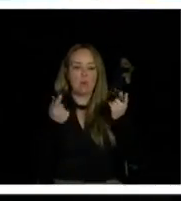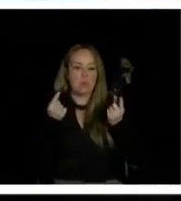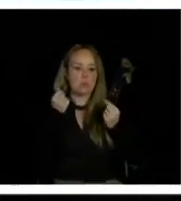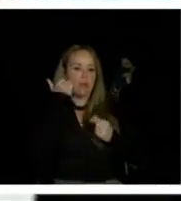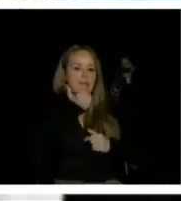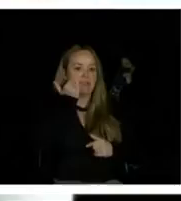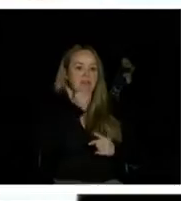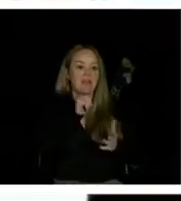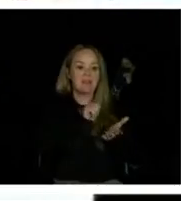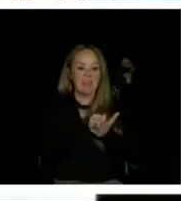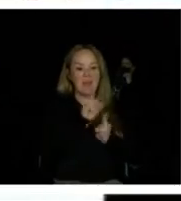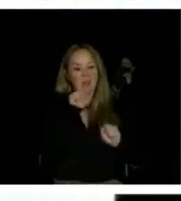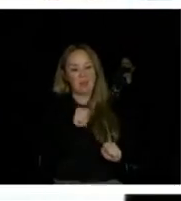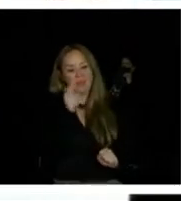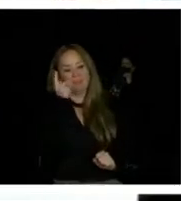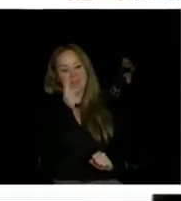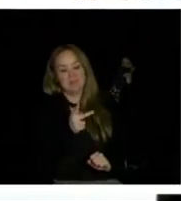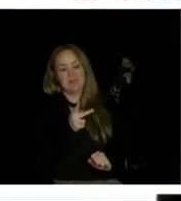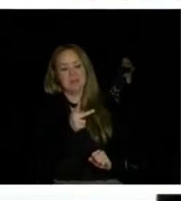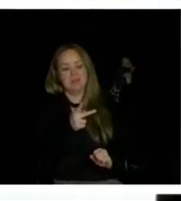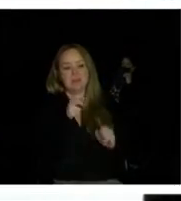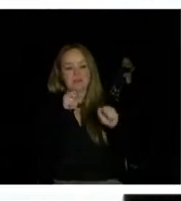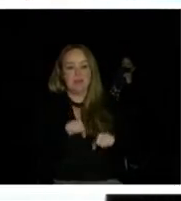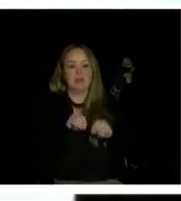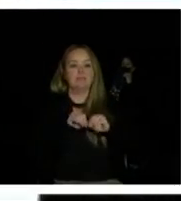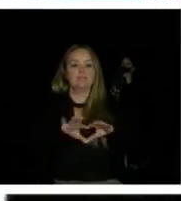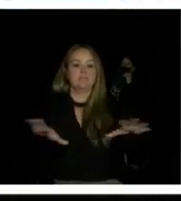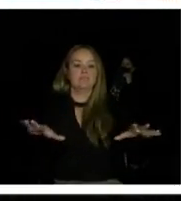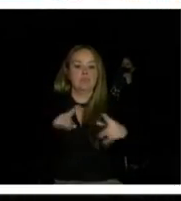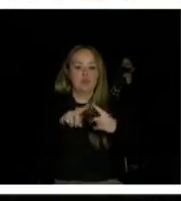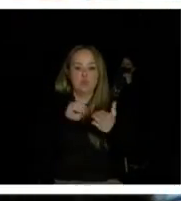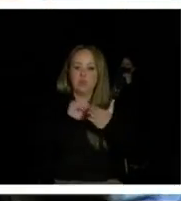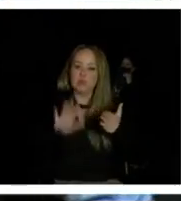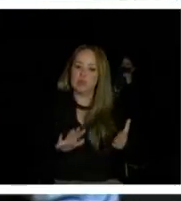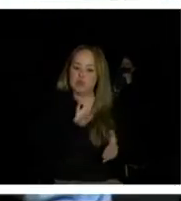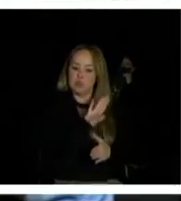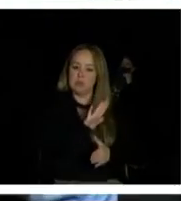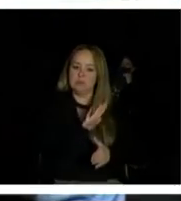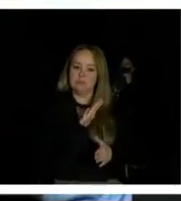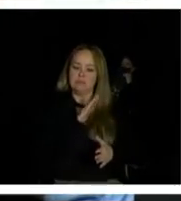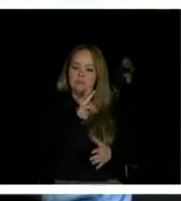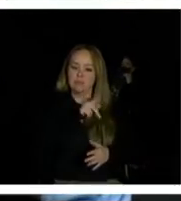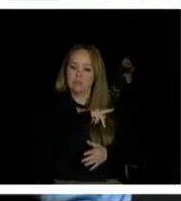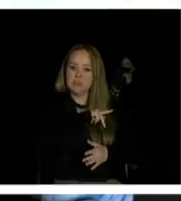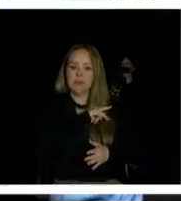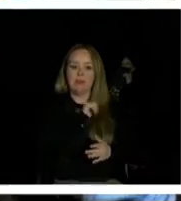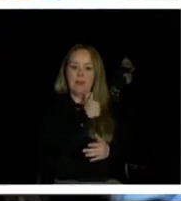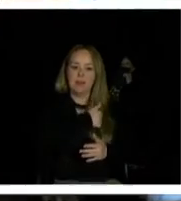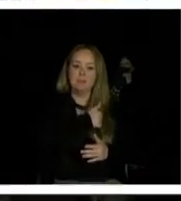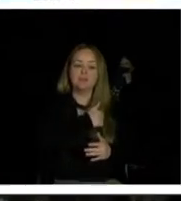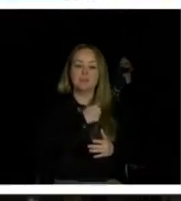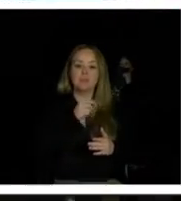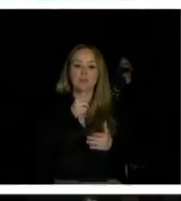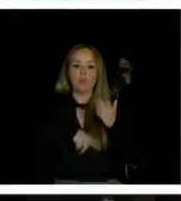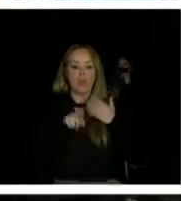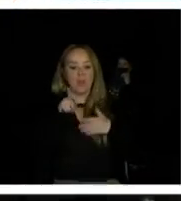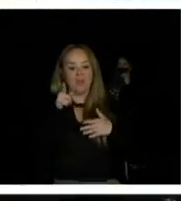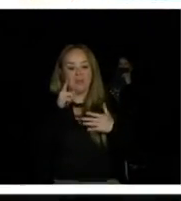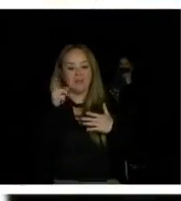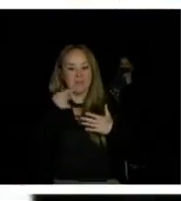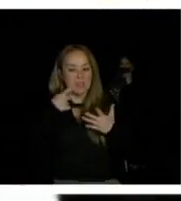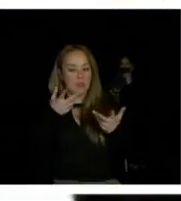really translates and really transfers to the students. And so when they say what they want from a teacher, they want a teacher